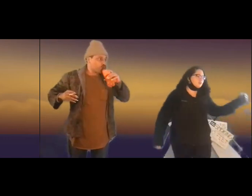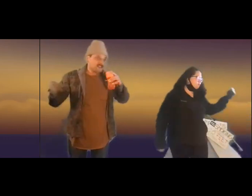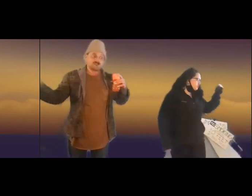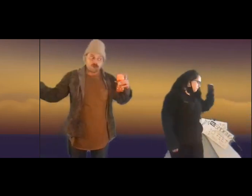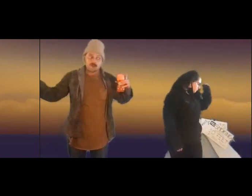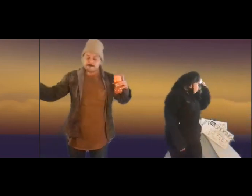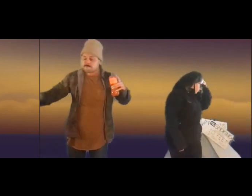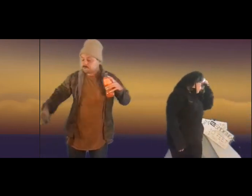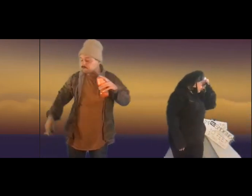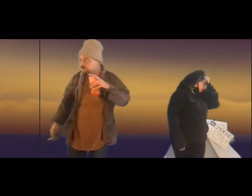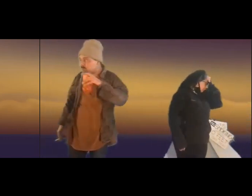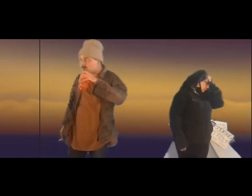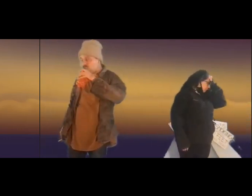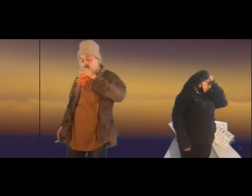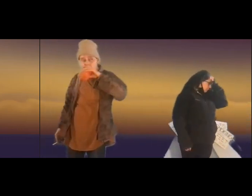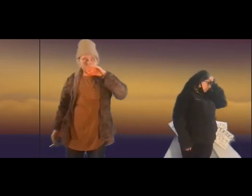bed. Sure.